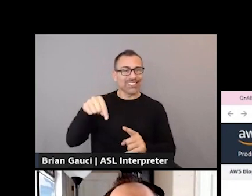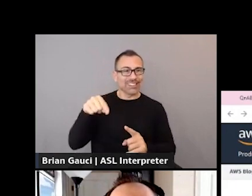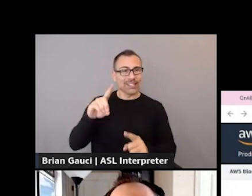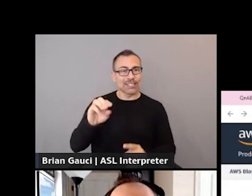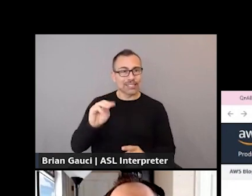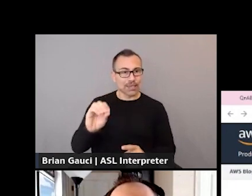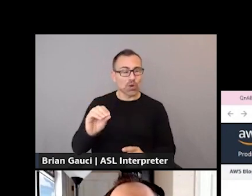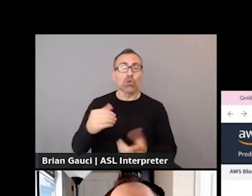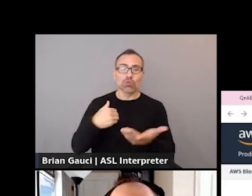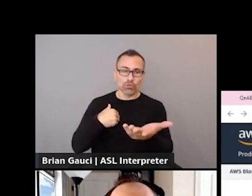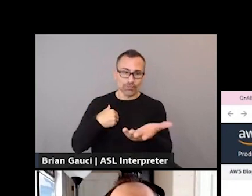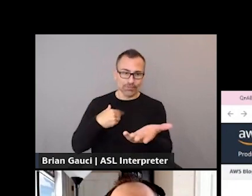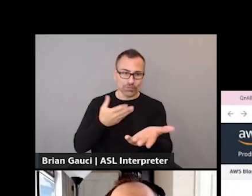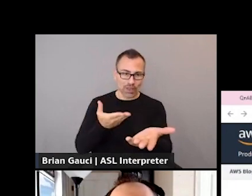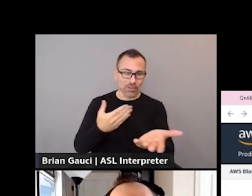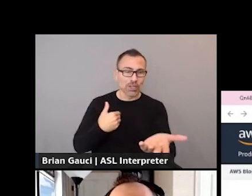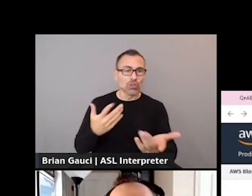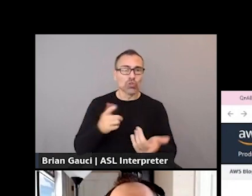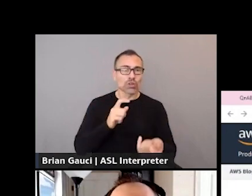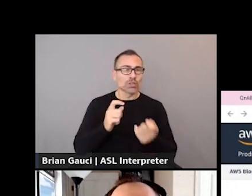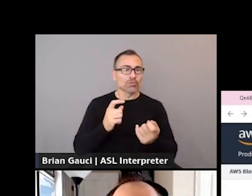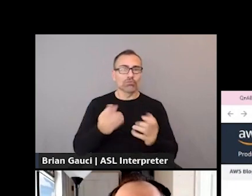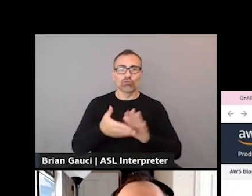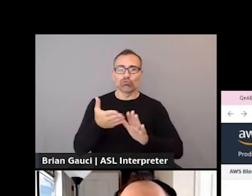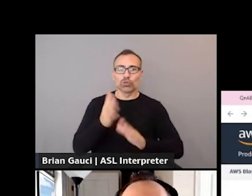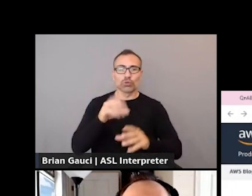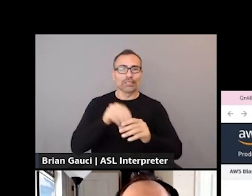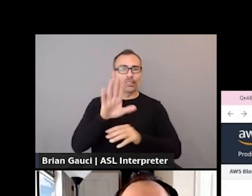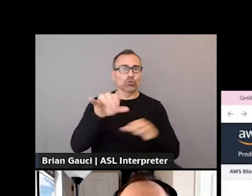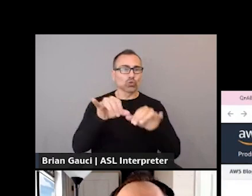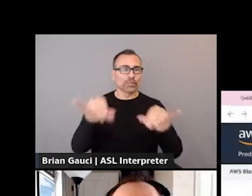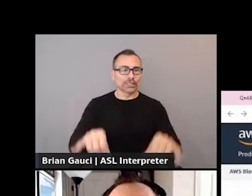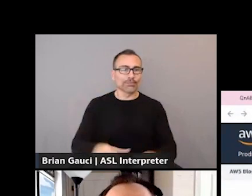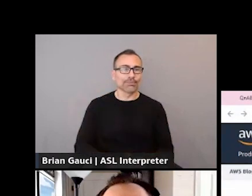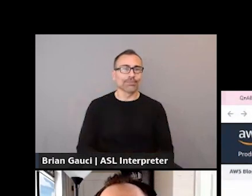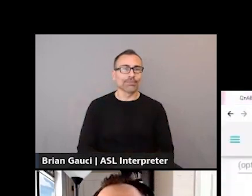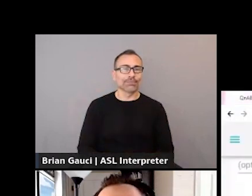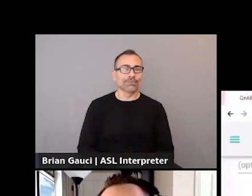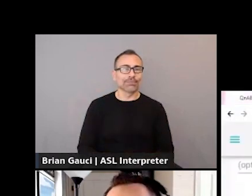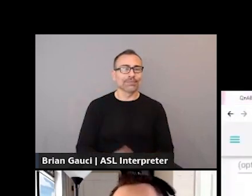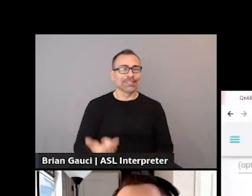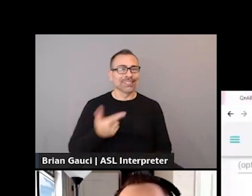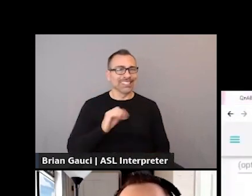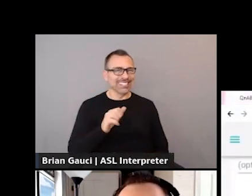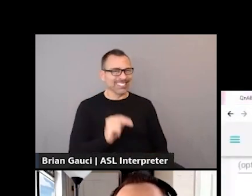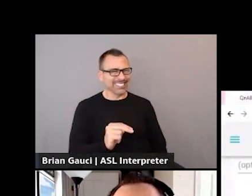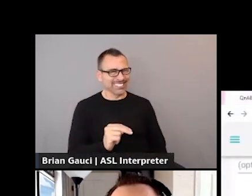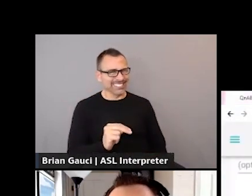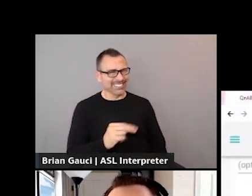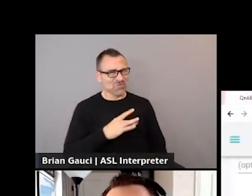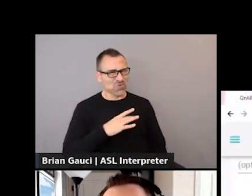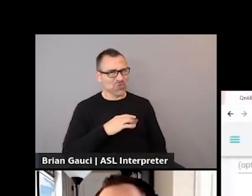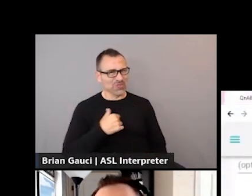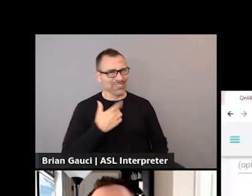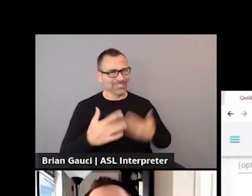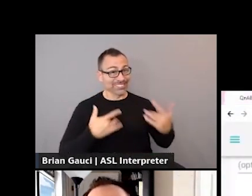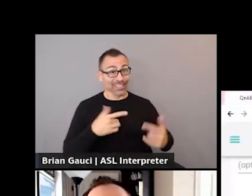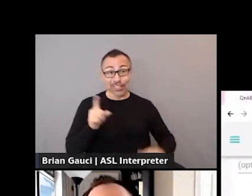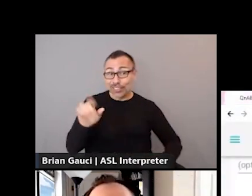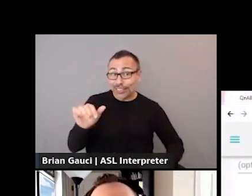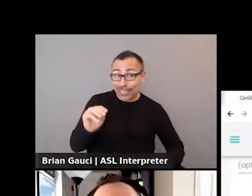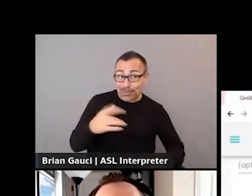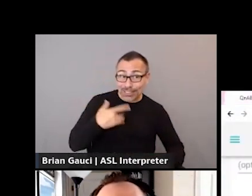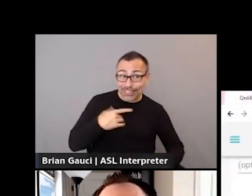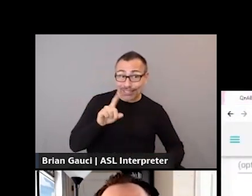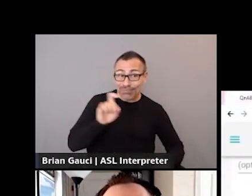also available and you can spin it up in your own instances too. Nice. That's cool. I'm excited. James, are you excited?